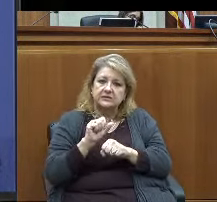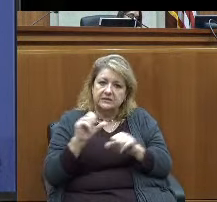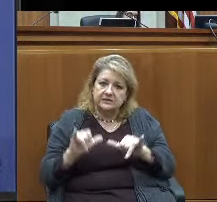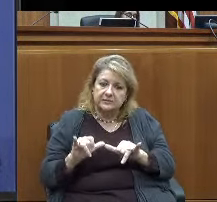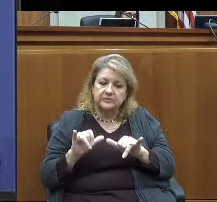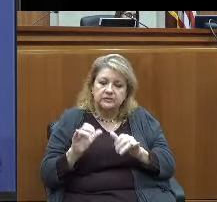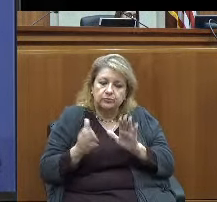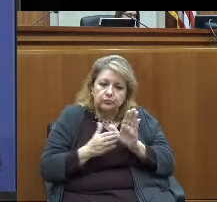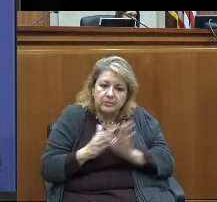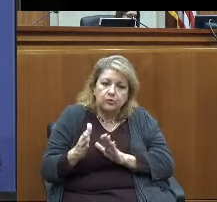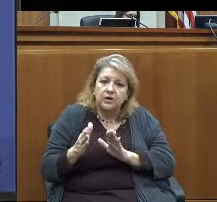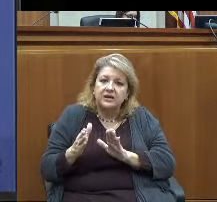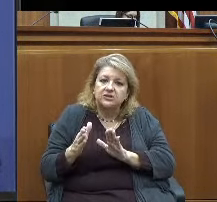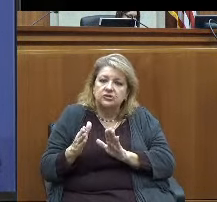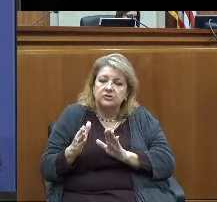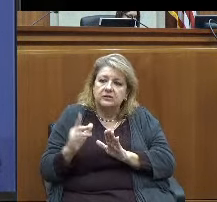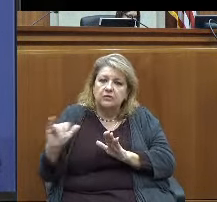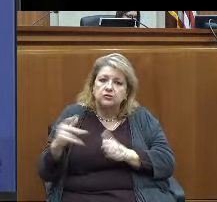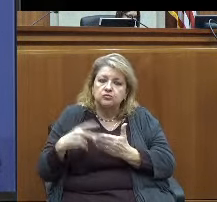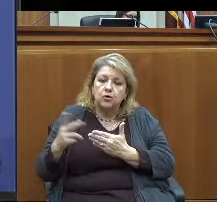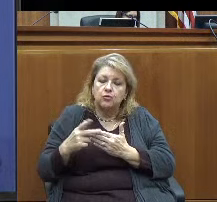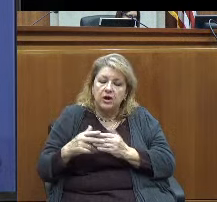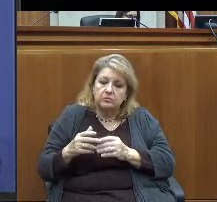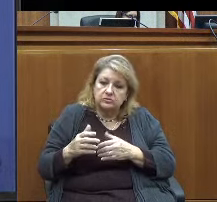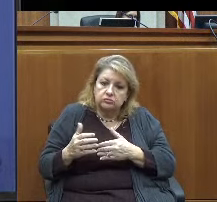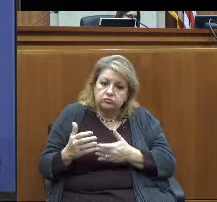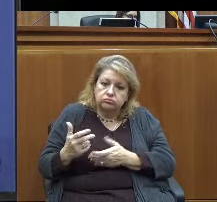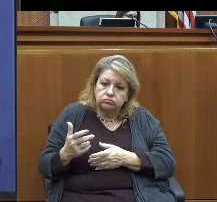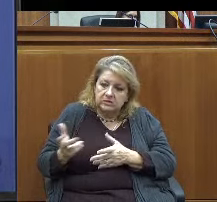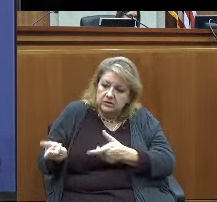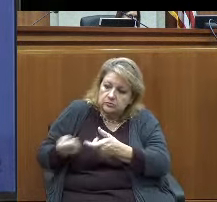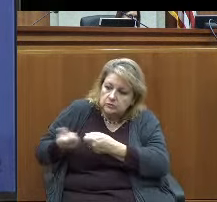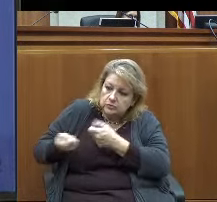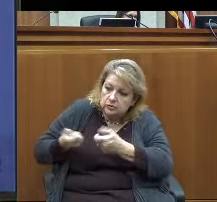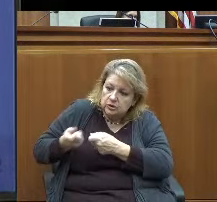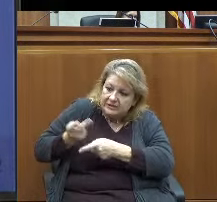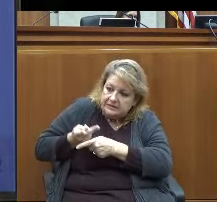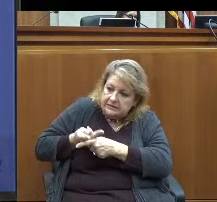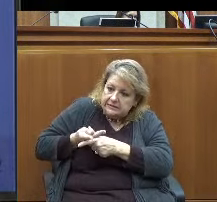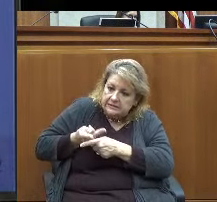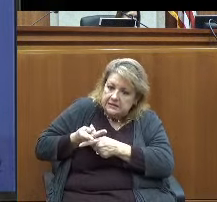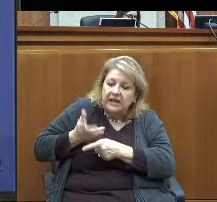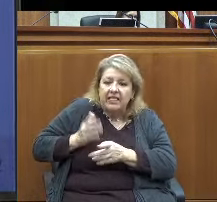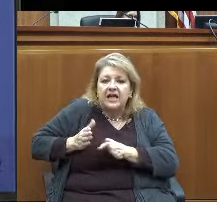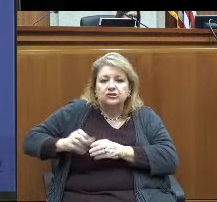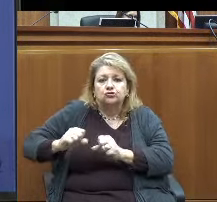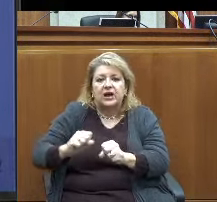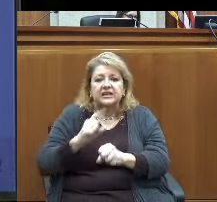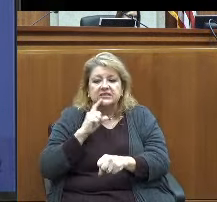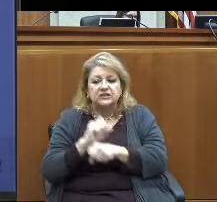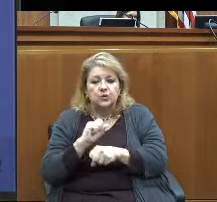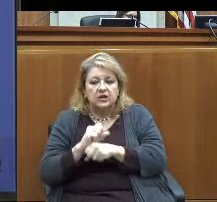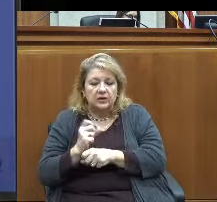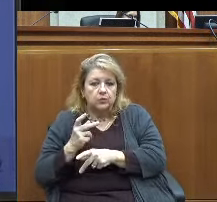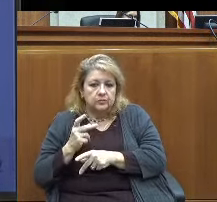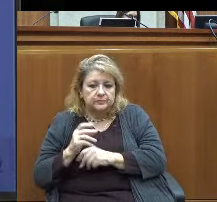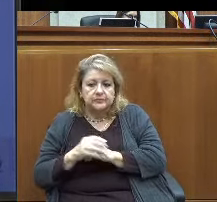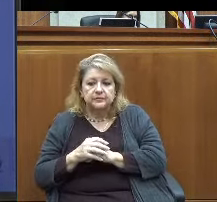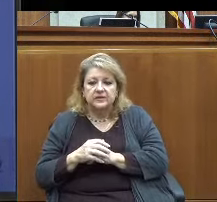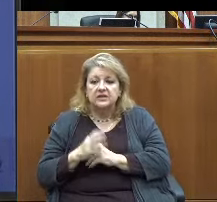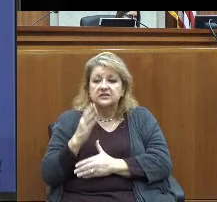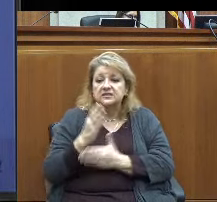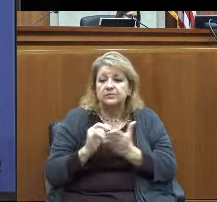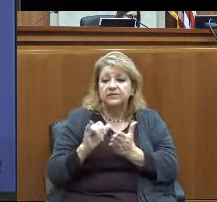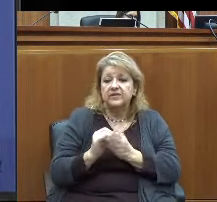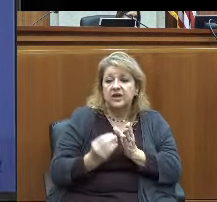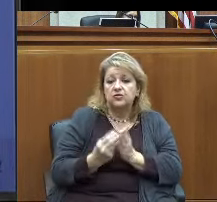preparation programs are paying off, and that our comprehensive recruitment and retention strategy is in fact working. We can attribute some of